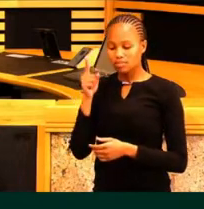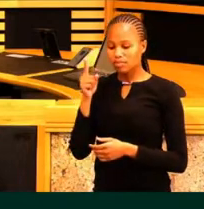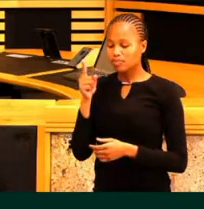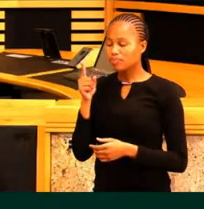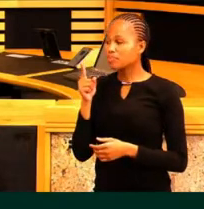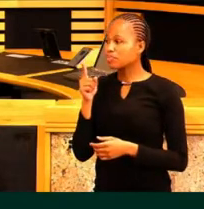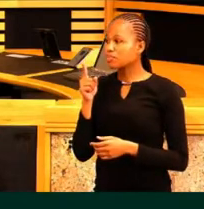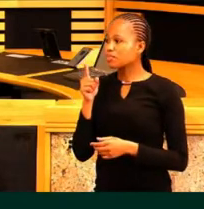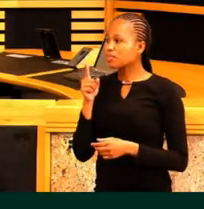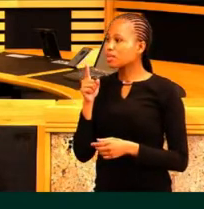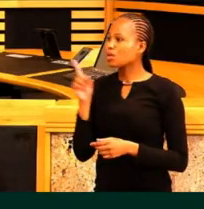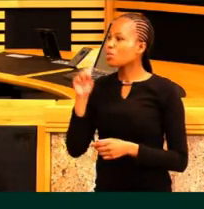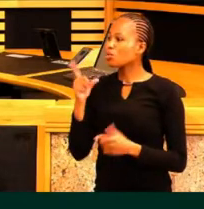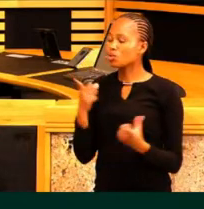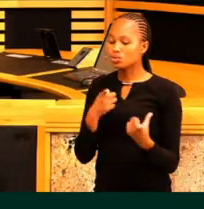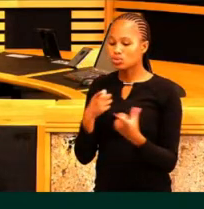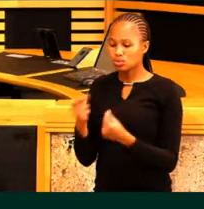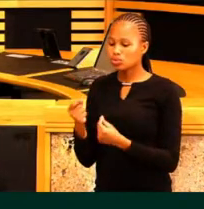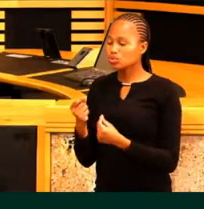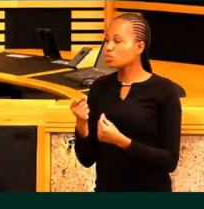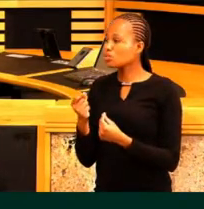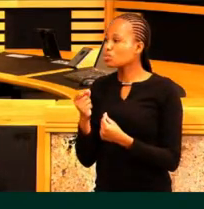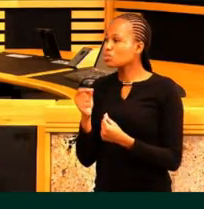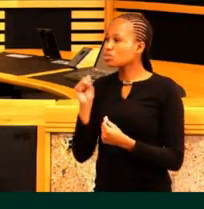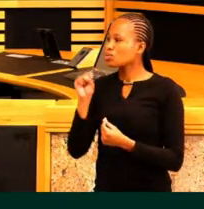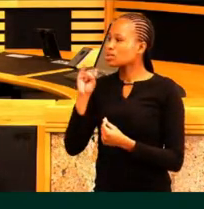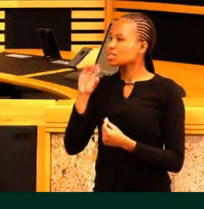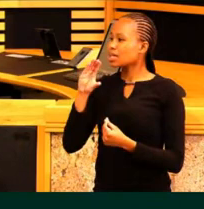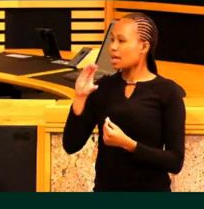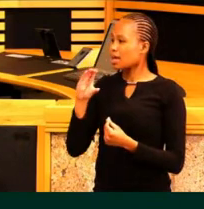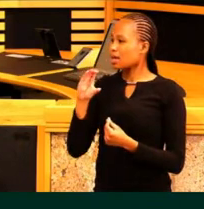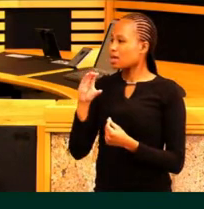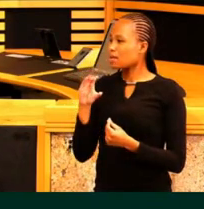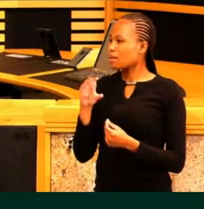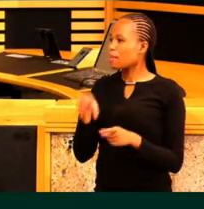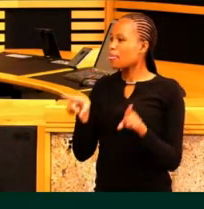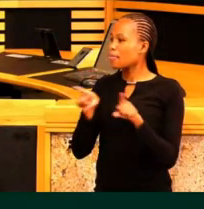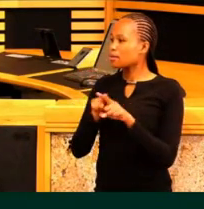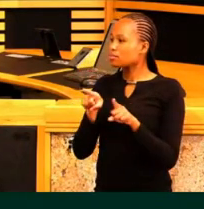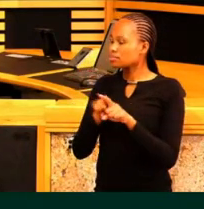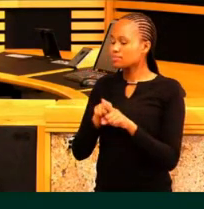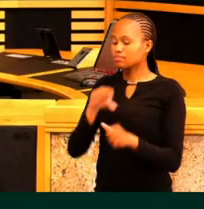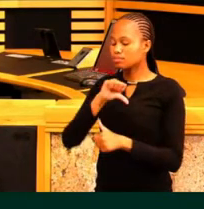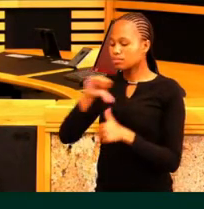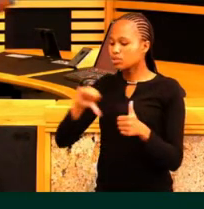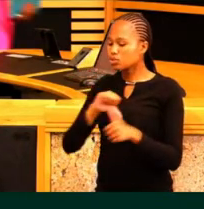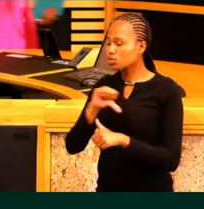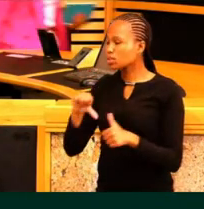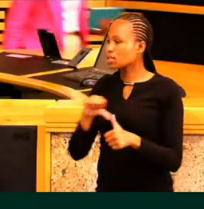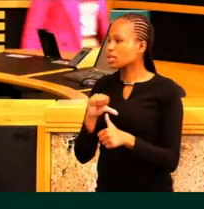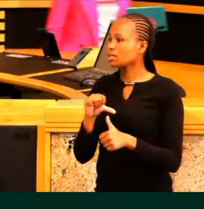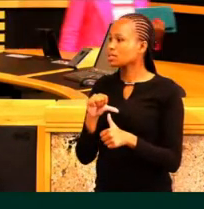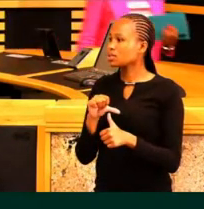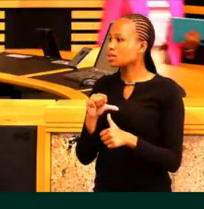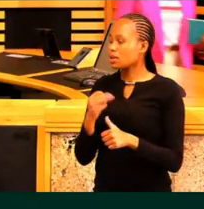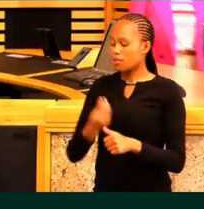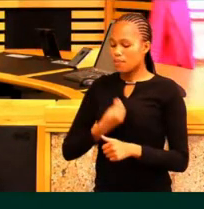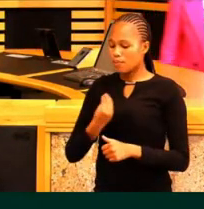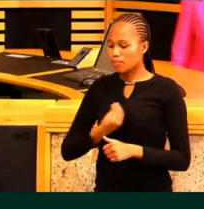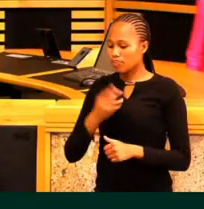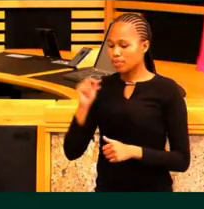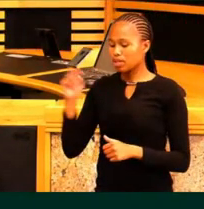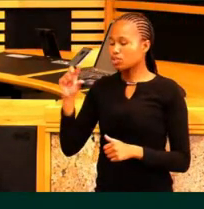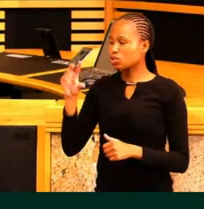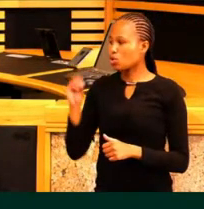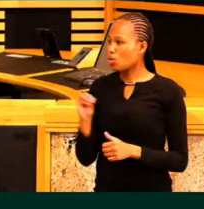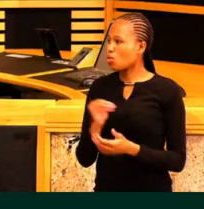role of and significance of Psych as a civil society organization and a prominent youth NGO